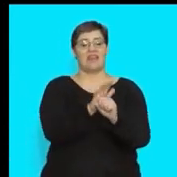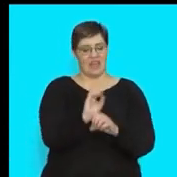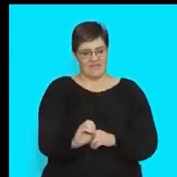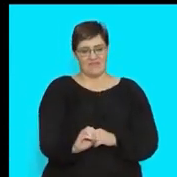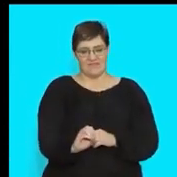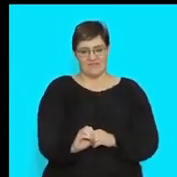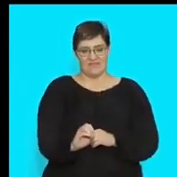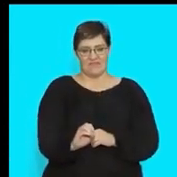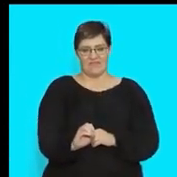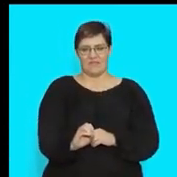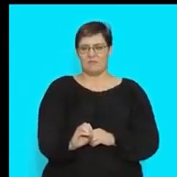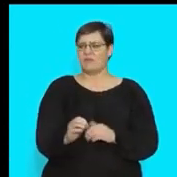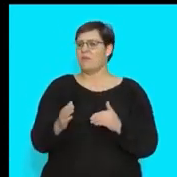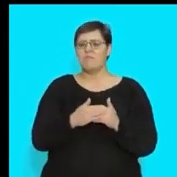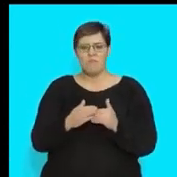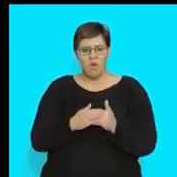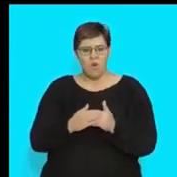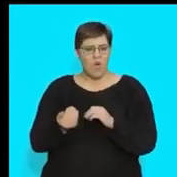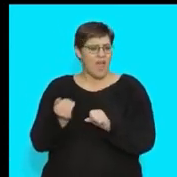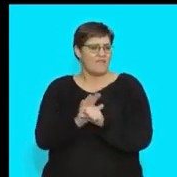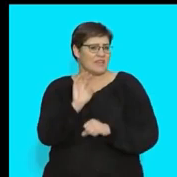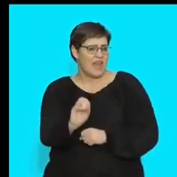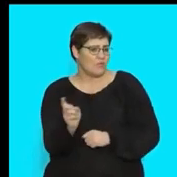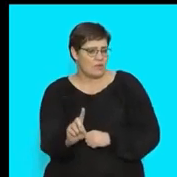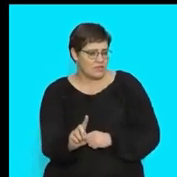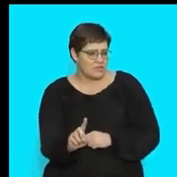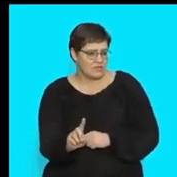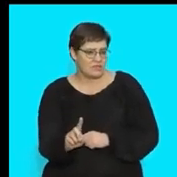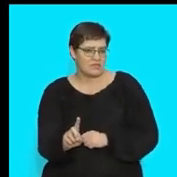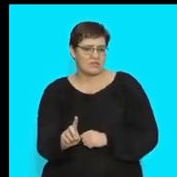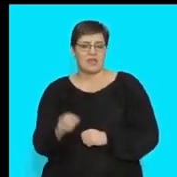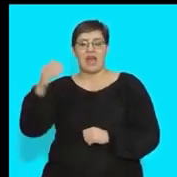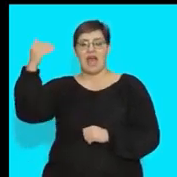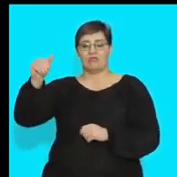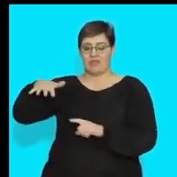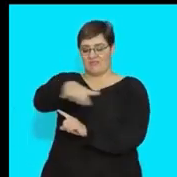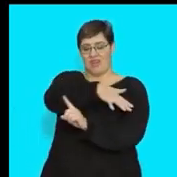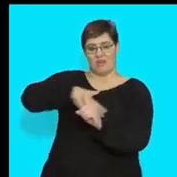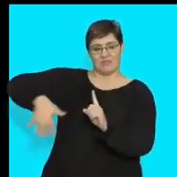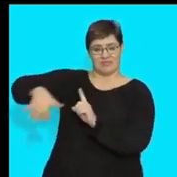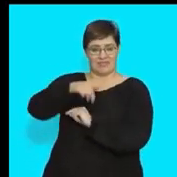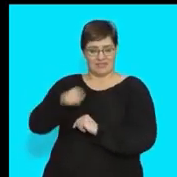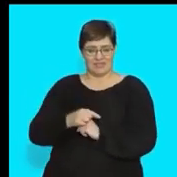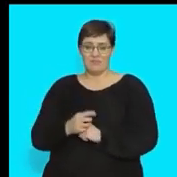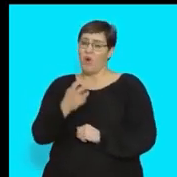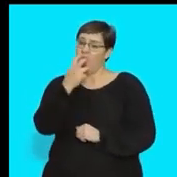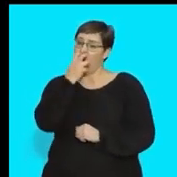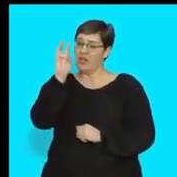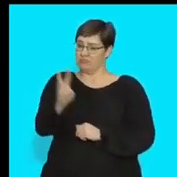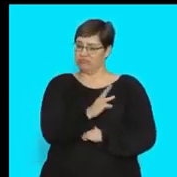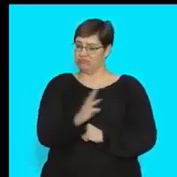transpiration. But what else has an effect on transpiration? The outside environment. If it's